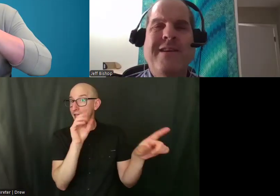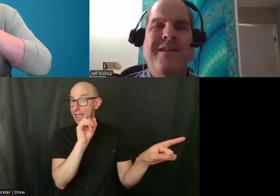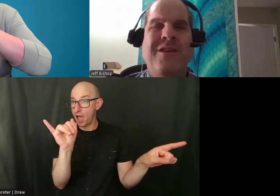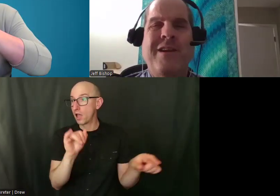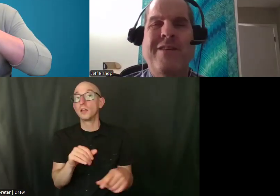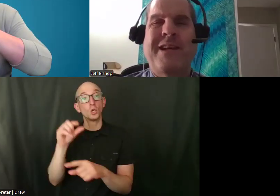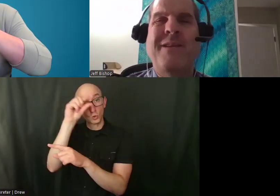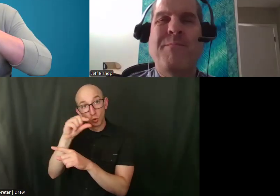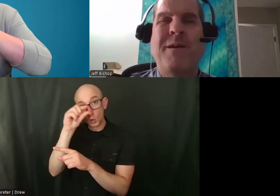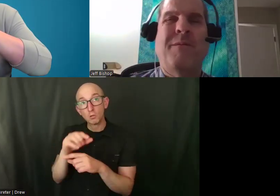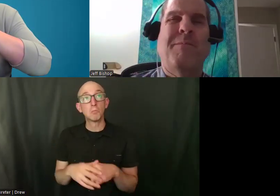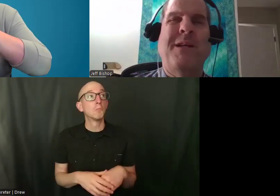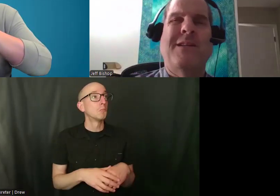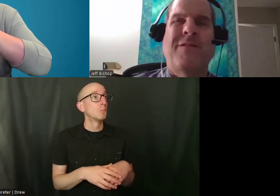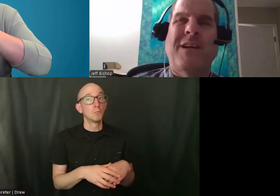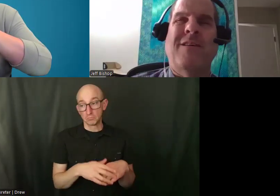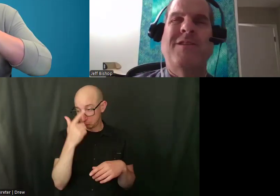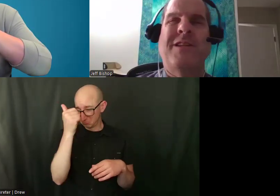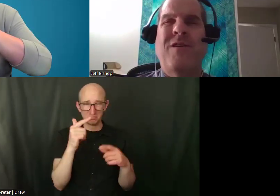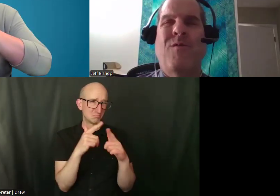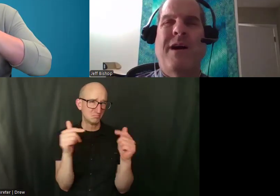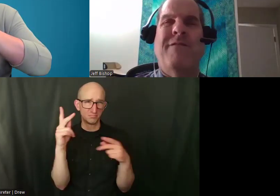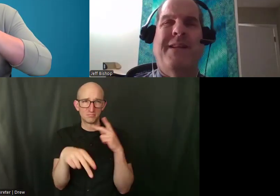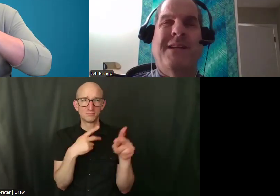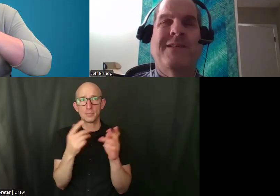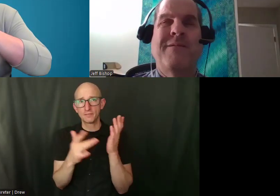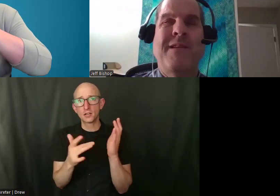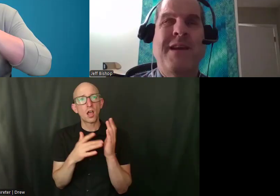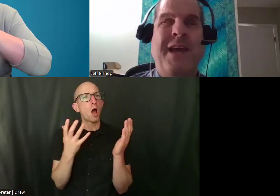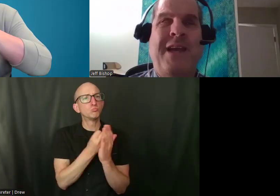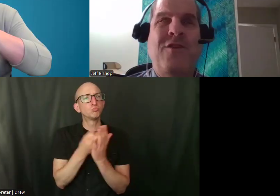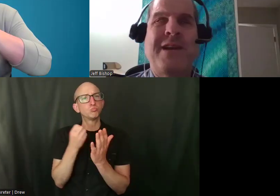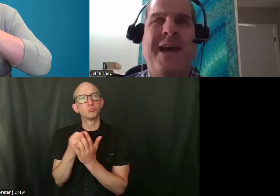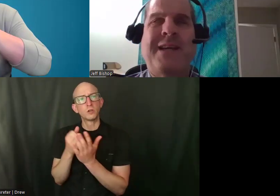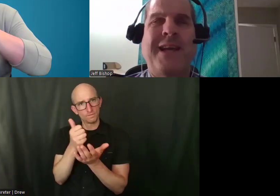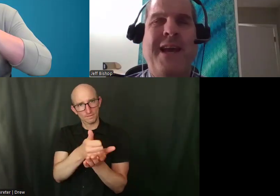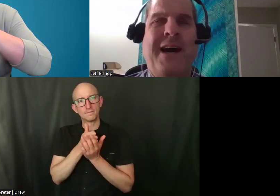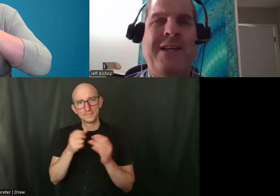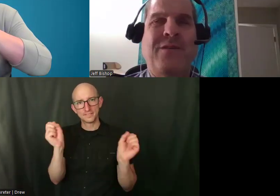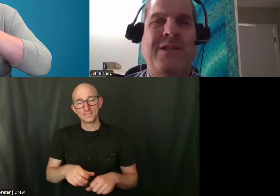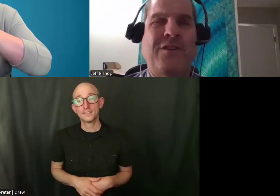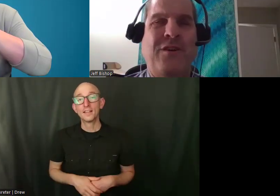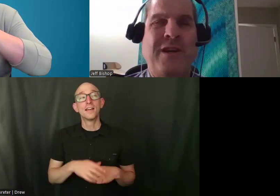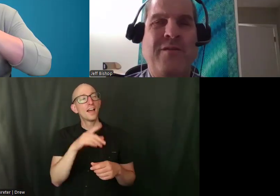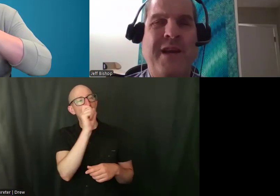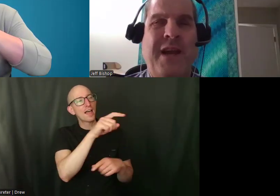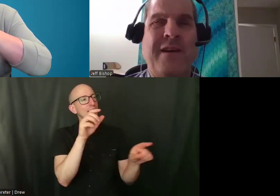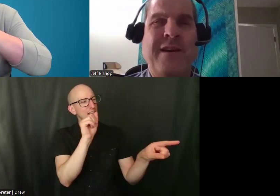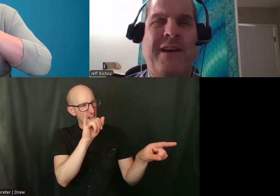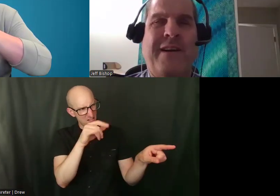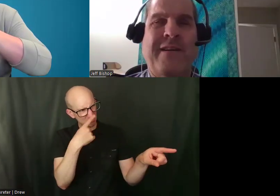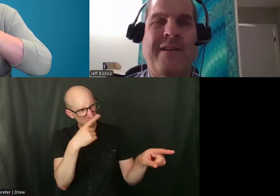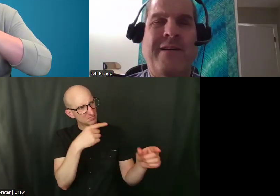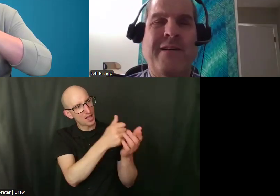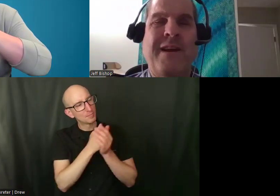that. You can use any, pieces of technology that you want for this. And you can ask AI to assist you in creating a